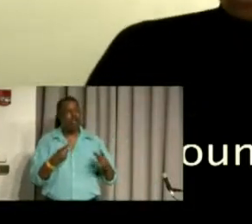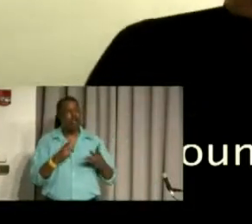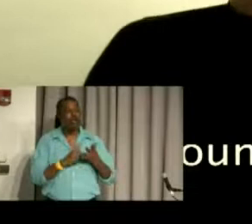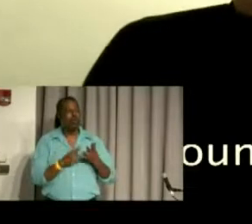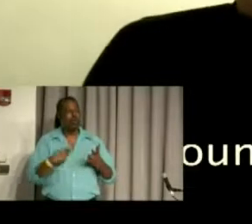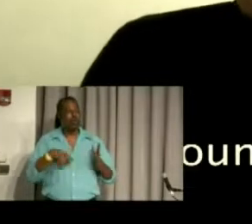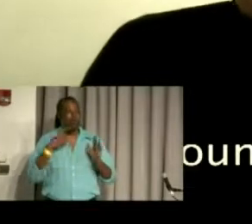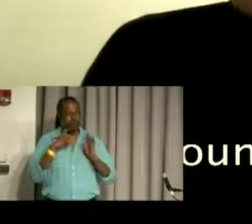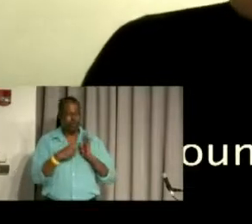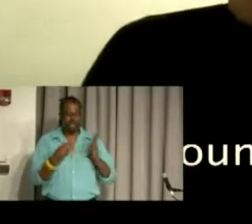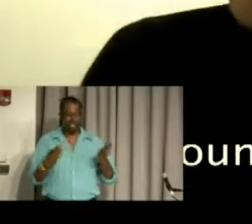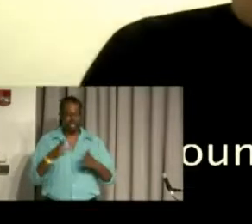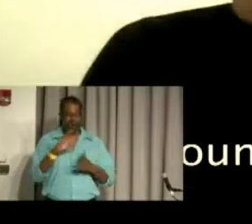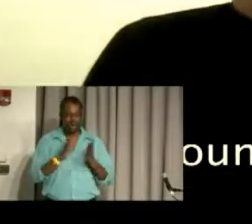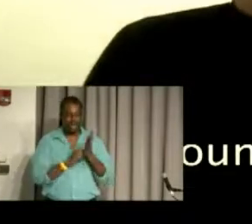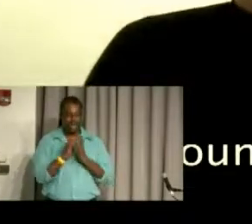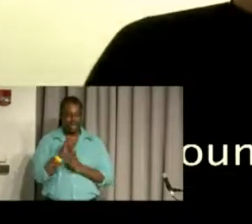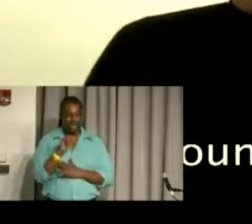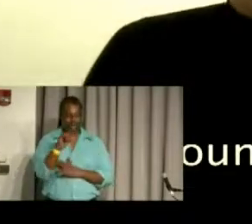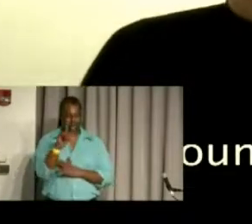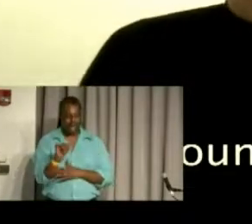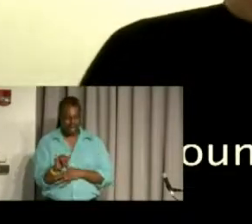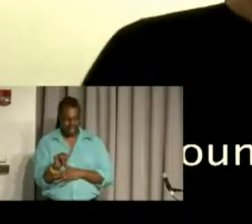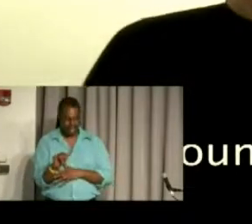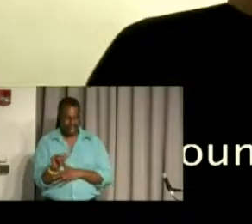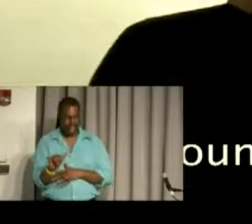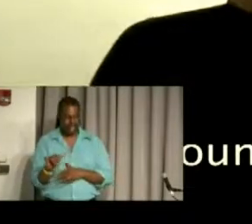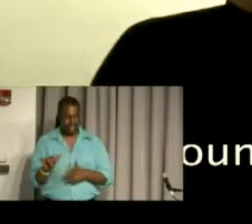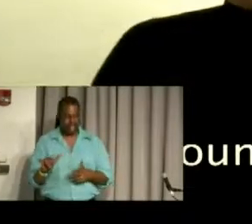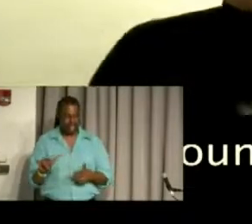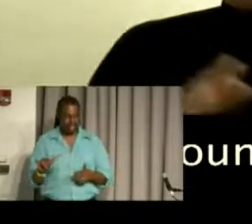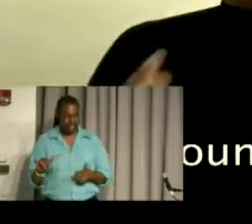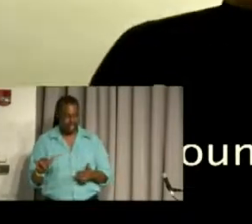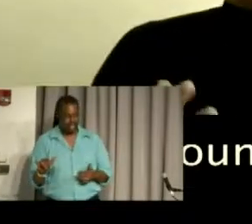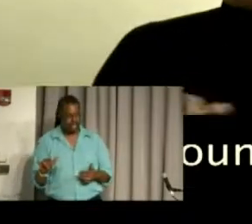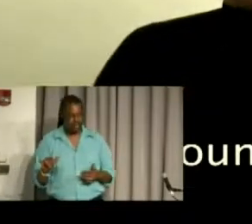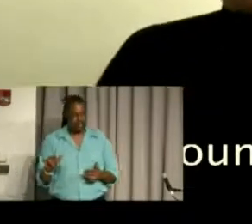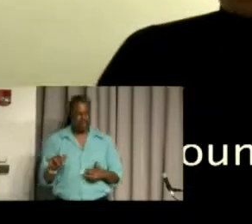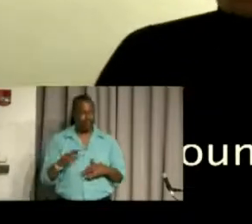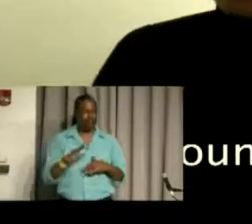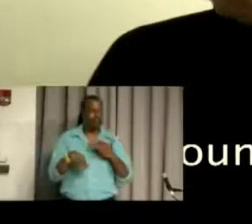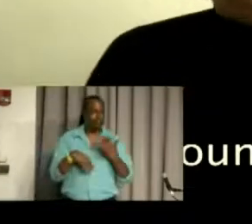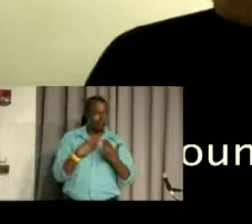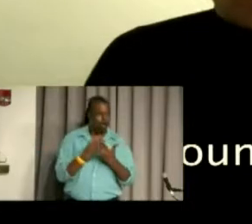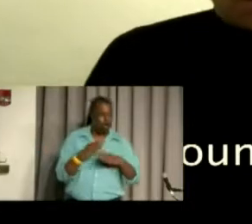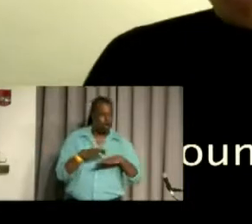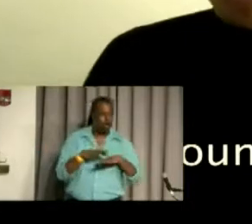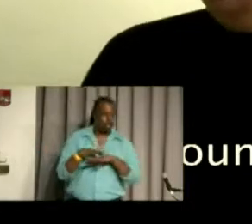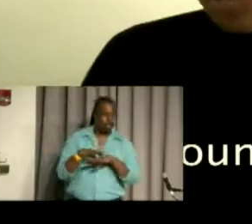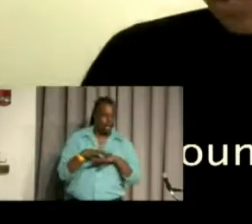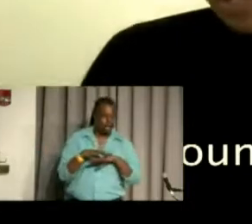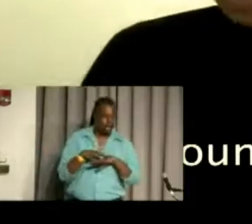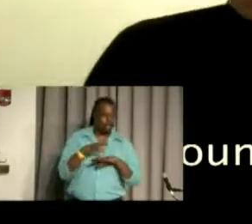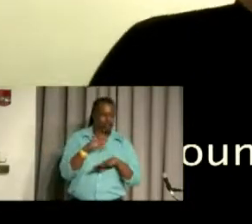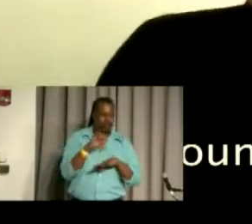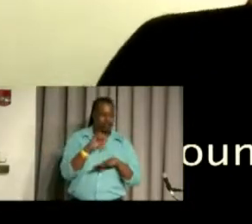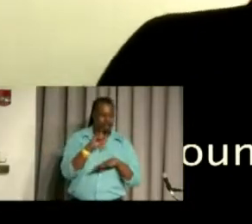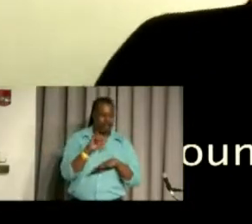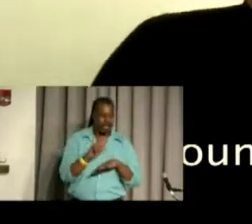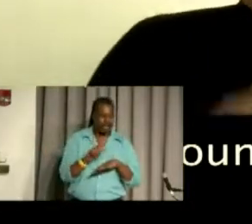on Cancer Alley, the, you know, entire geography of fossil fuel